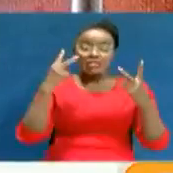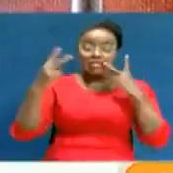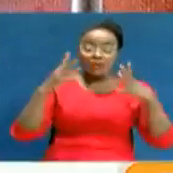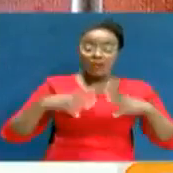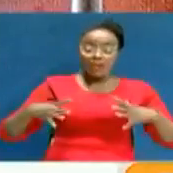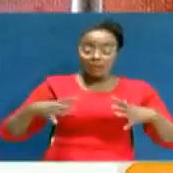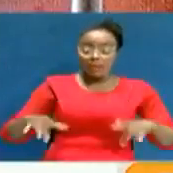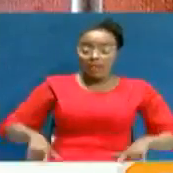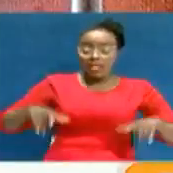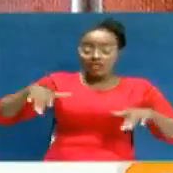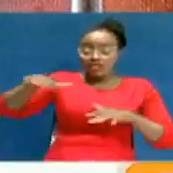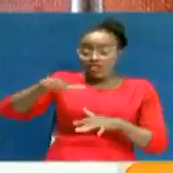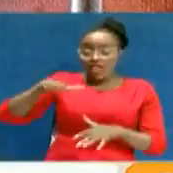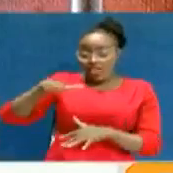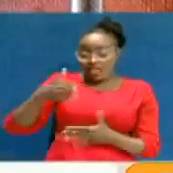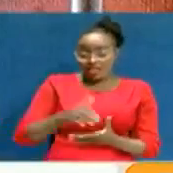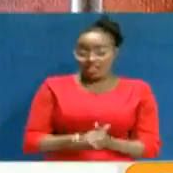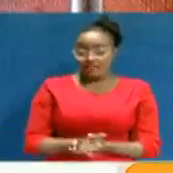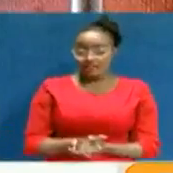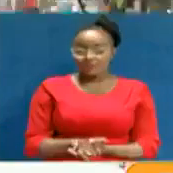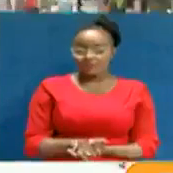residents, oblivious of the enemy within.